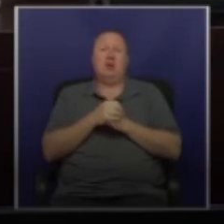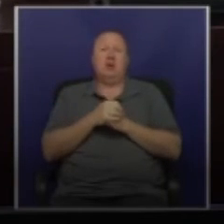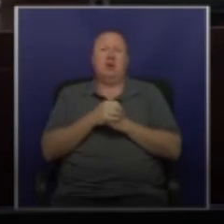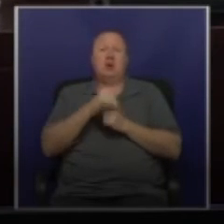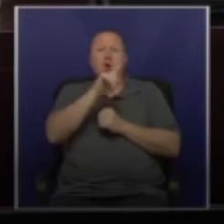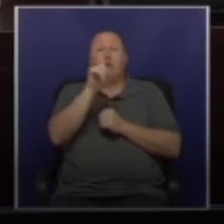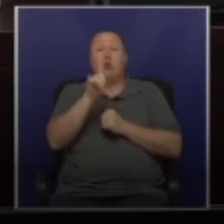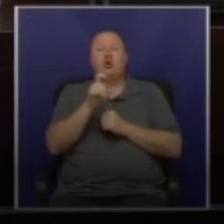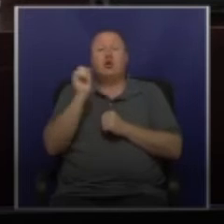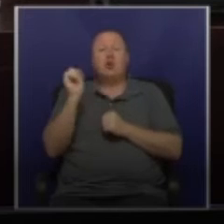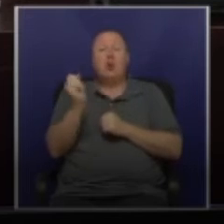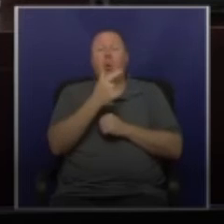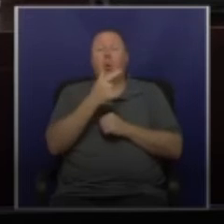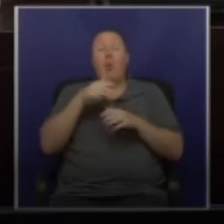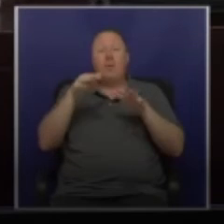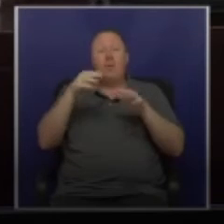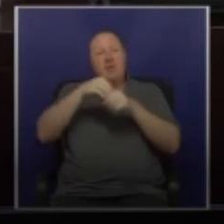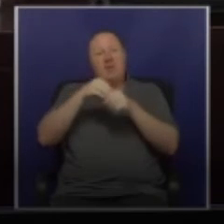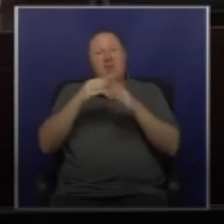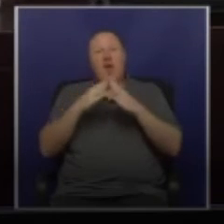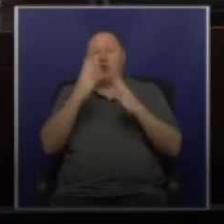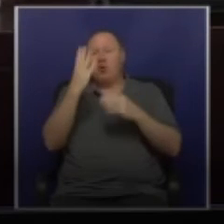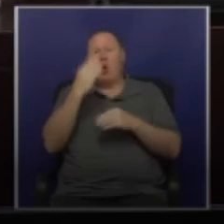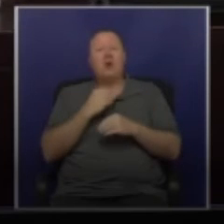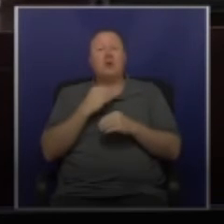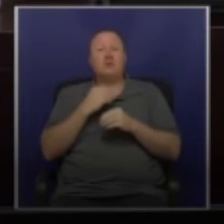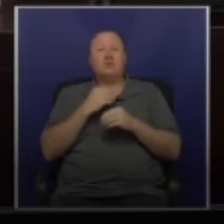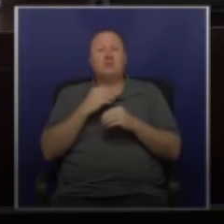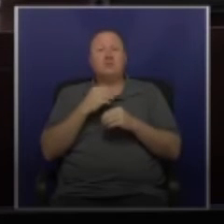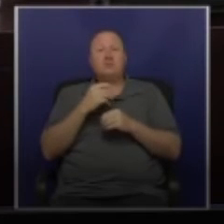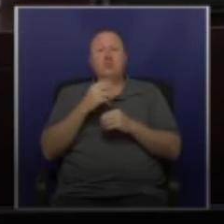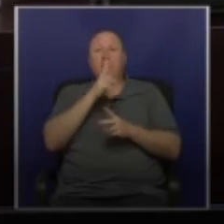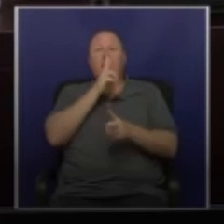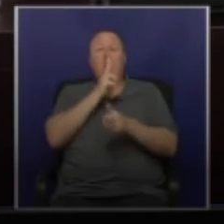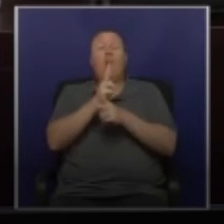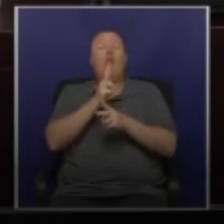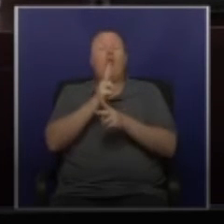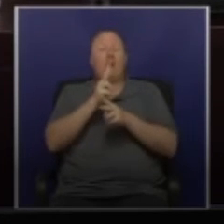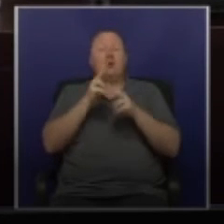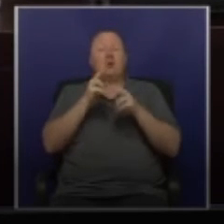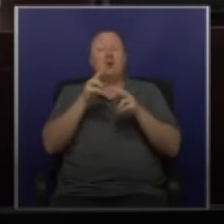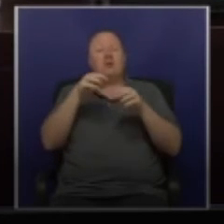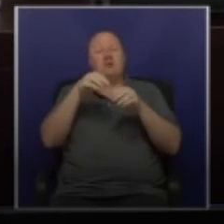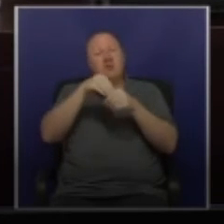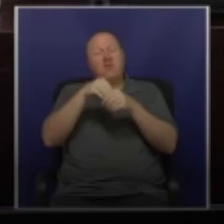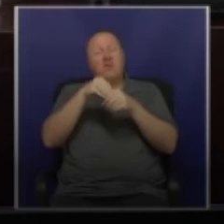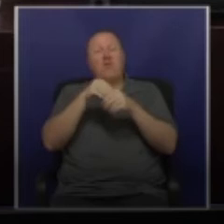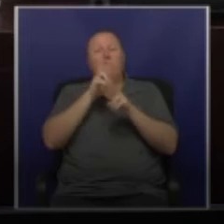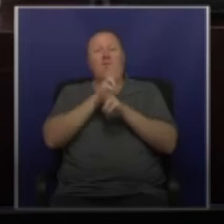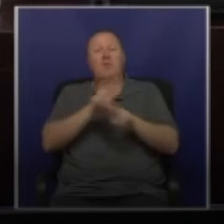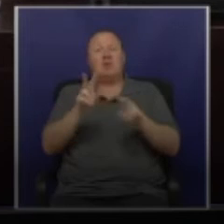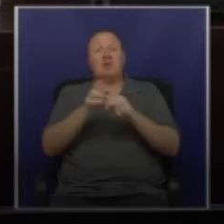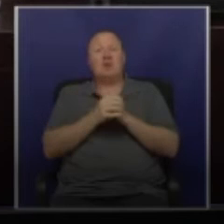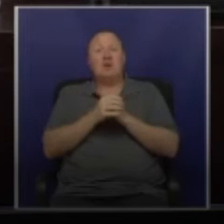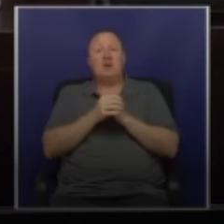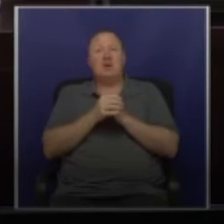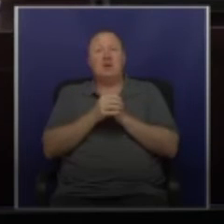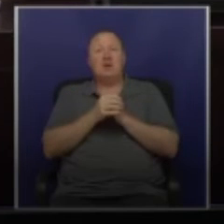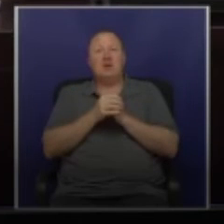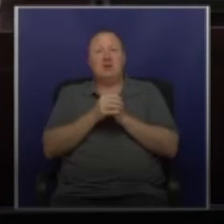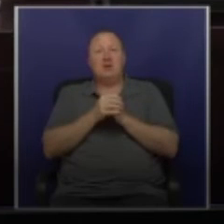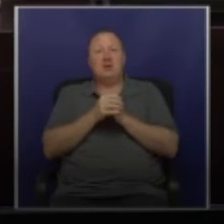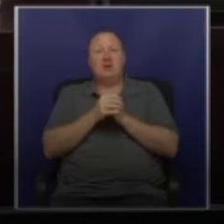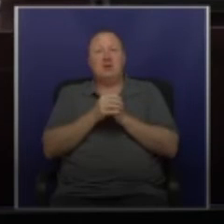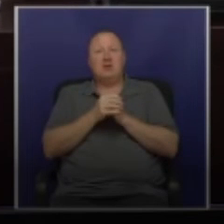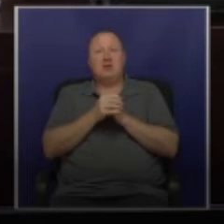House must today ask ourselves is how we can each be honest brokers of peace. Because despite the lessons imparted by the giants of